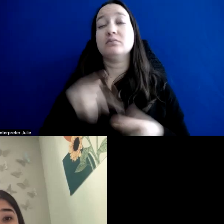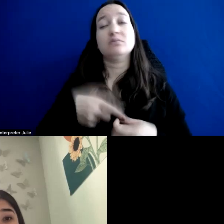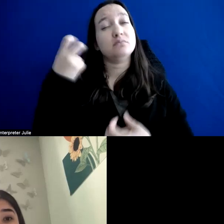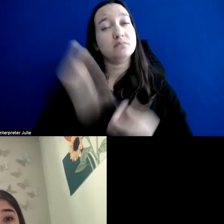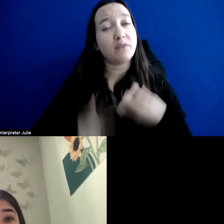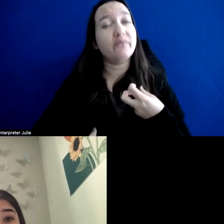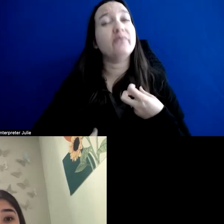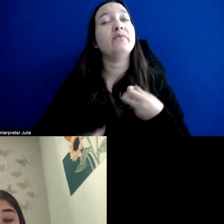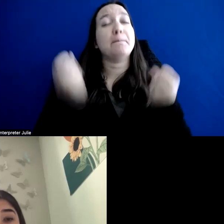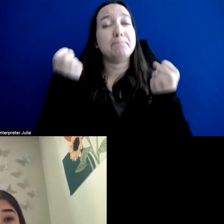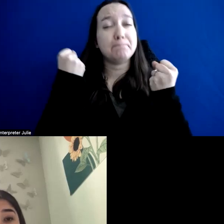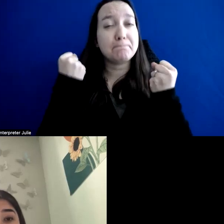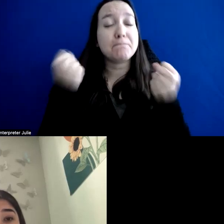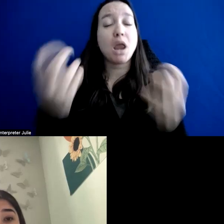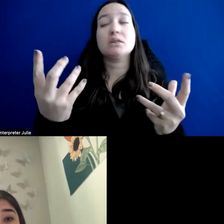many other